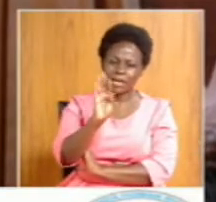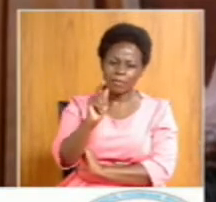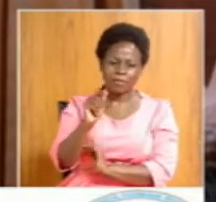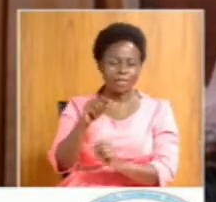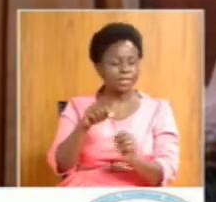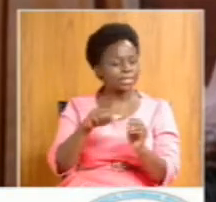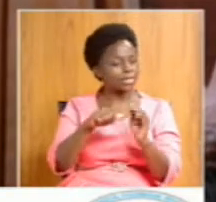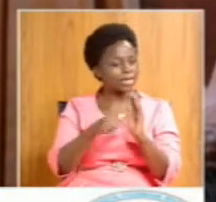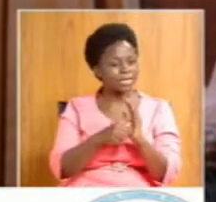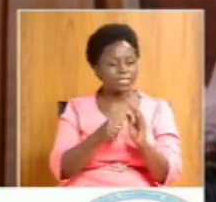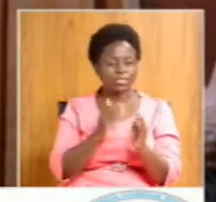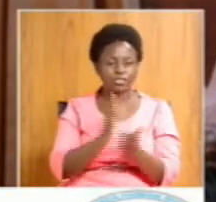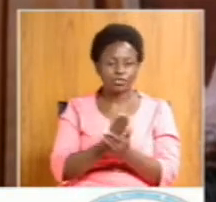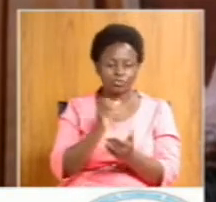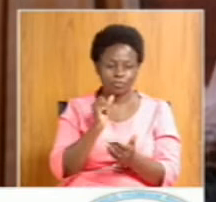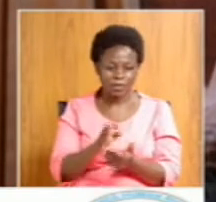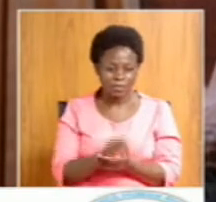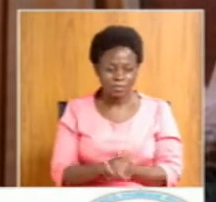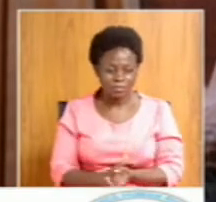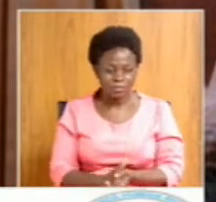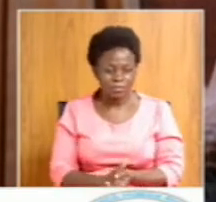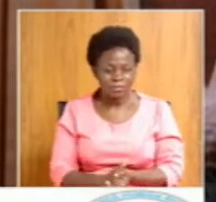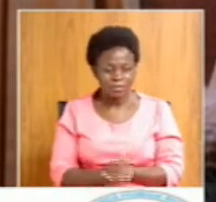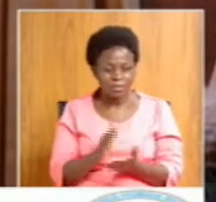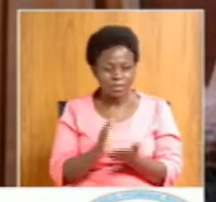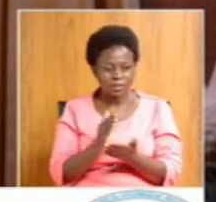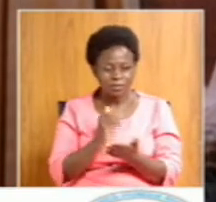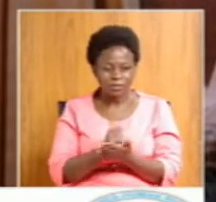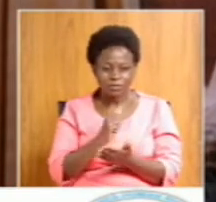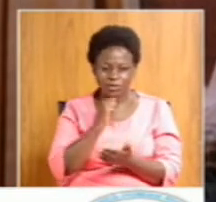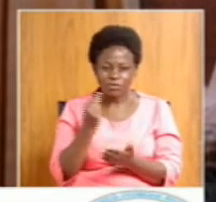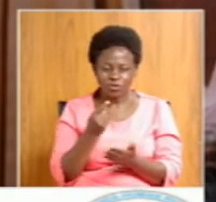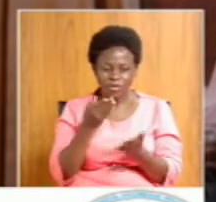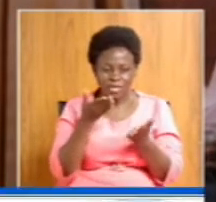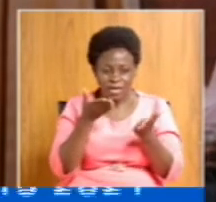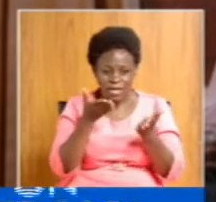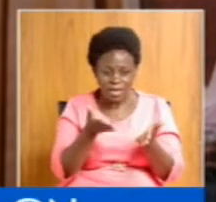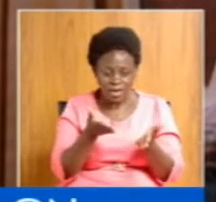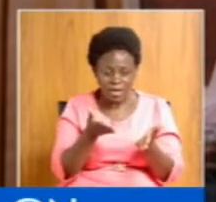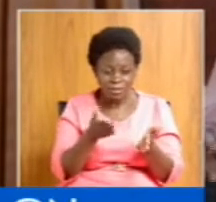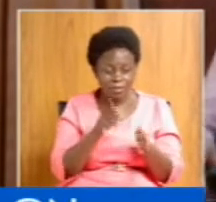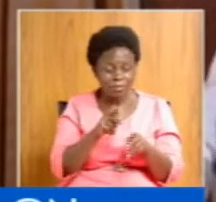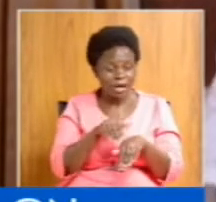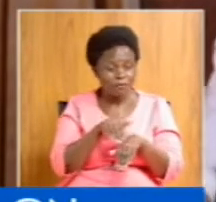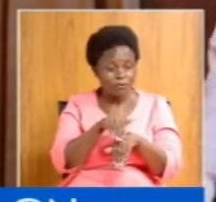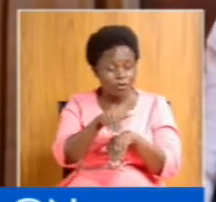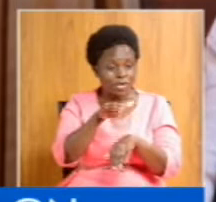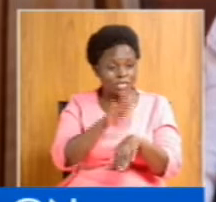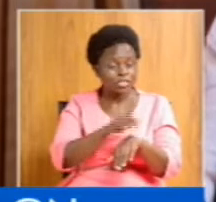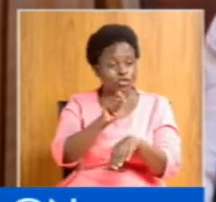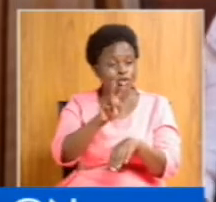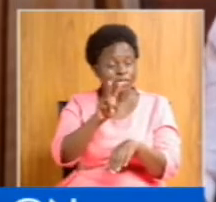I wind up now this is what I'm going to suggest because we're not only here in the auditorium we also have people following us on